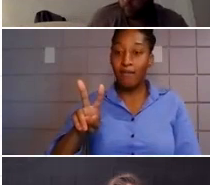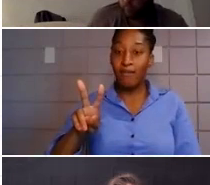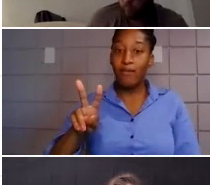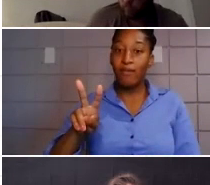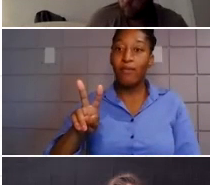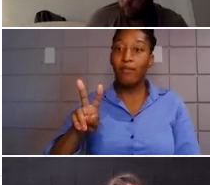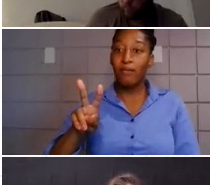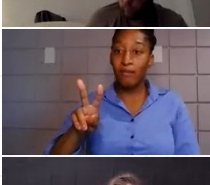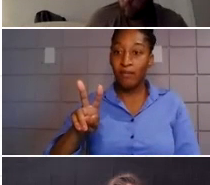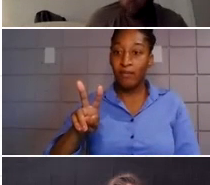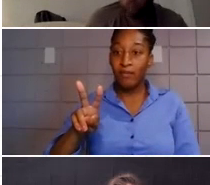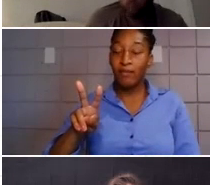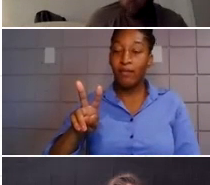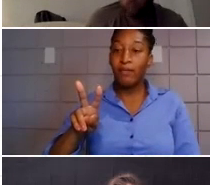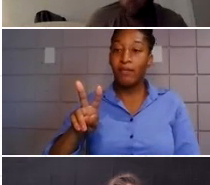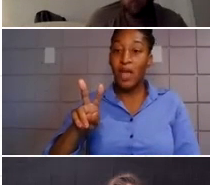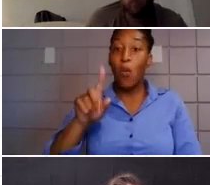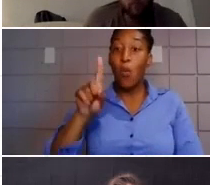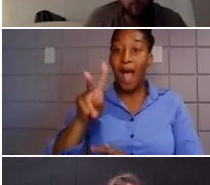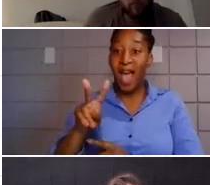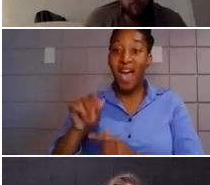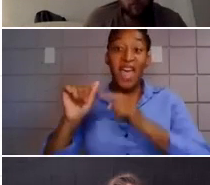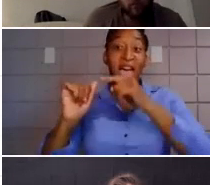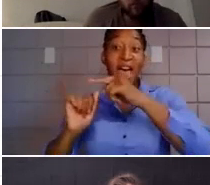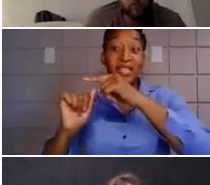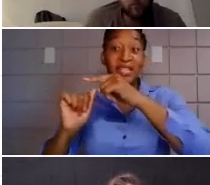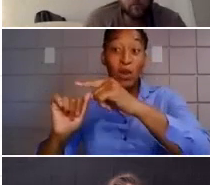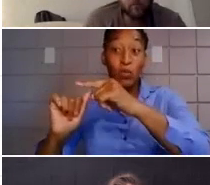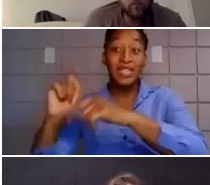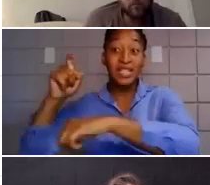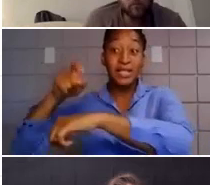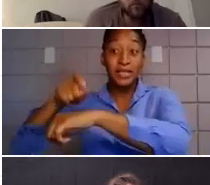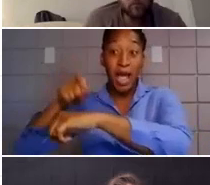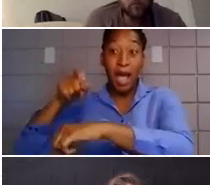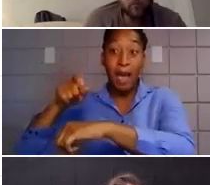squared. Okay. So now let's just substitute 1/2